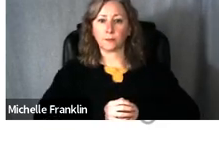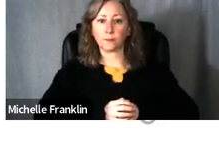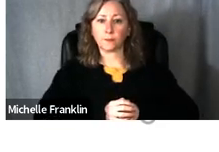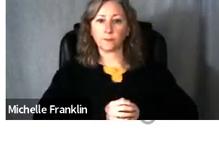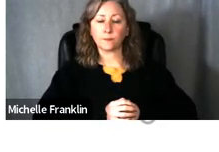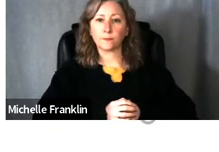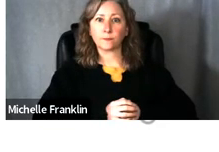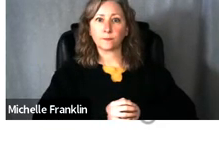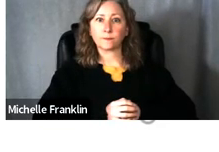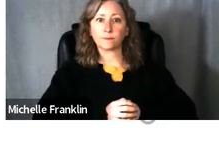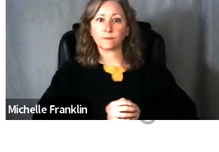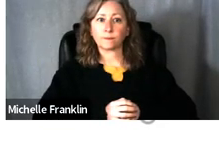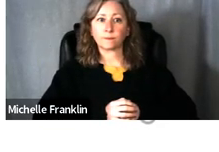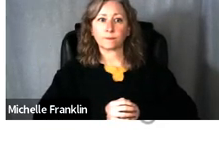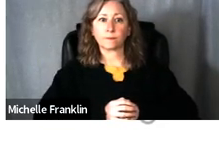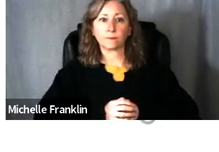And